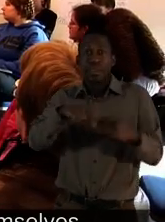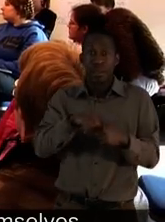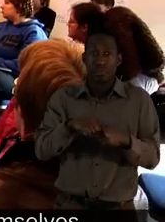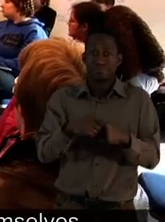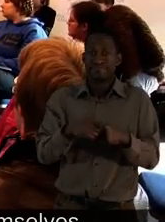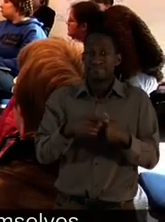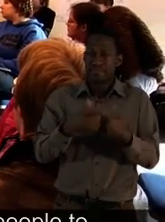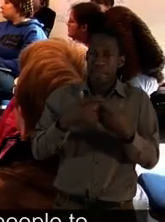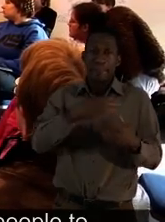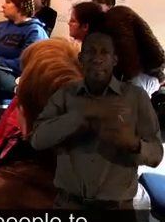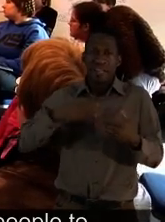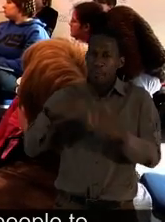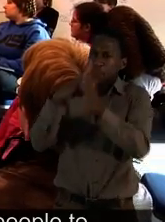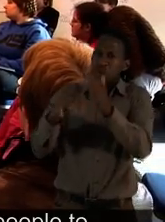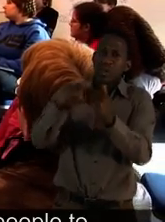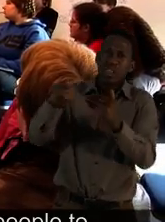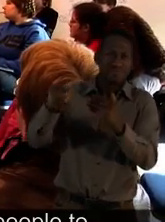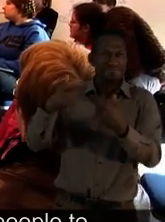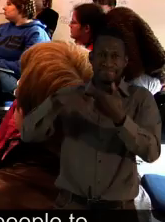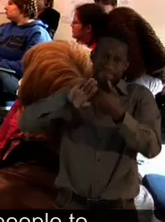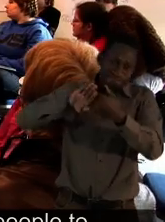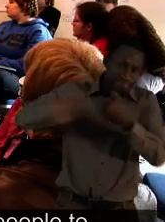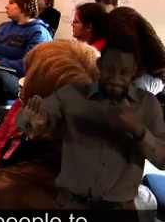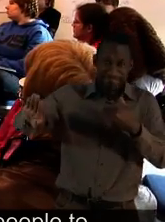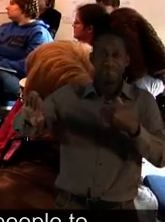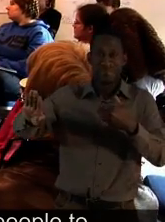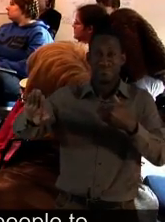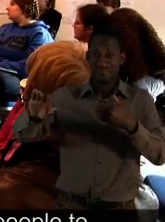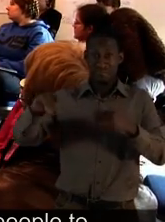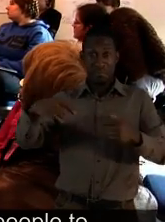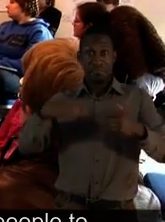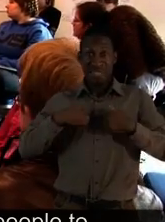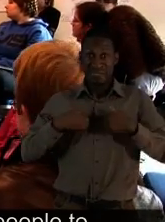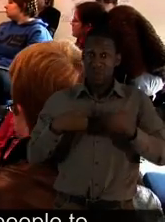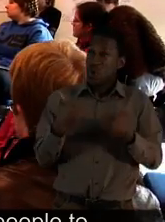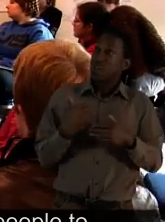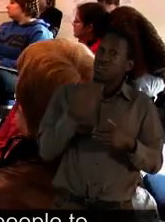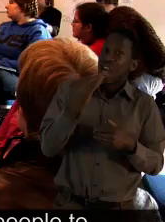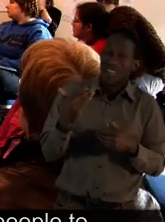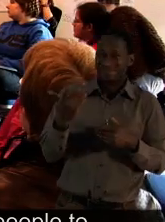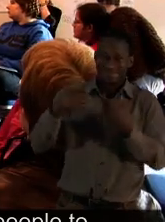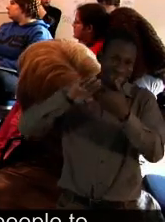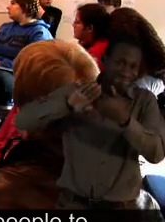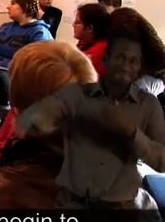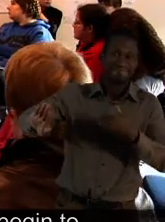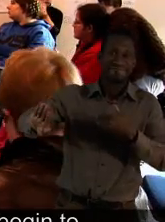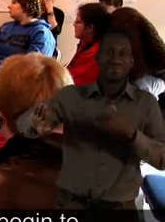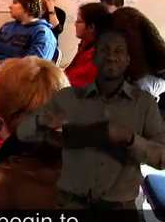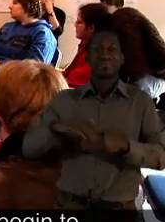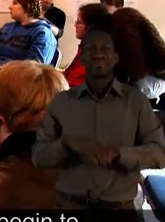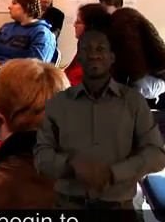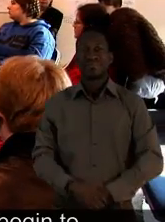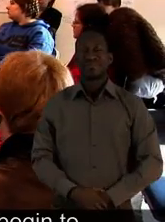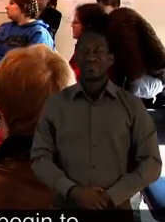disabled people's organisation like ours provides opportunities for disabled people to explore disability as a social issue,